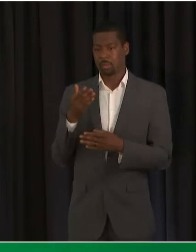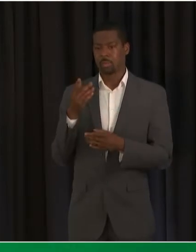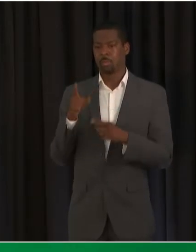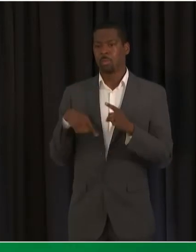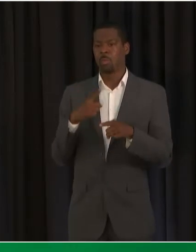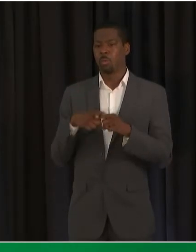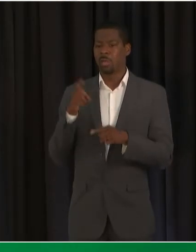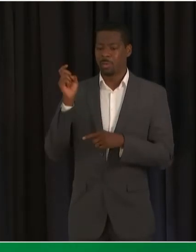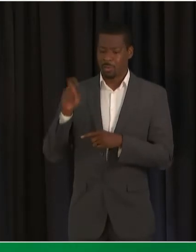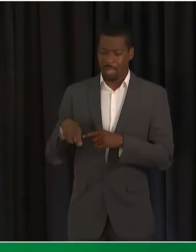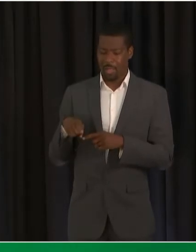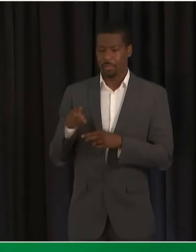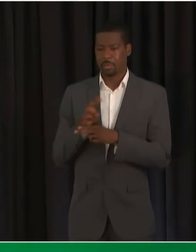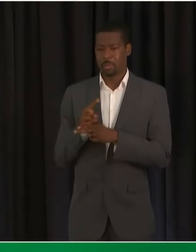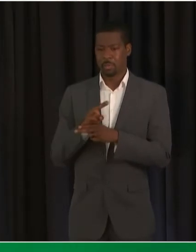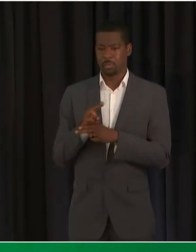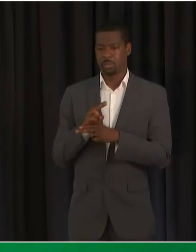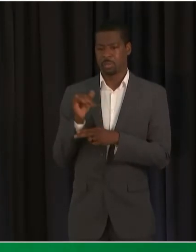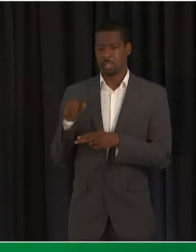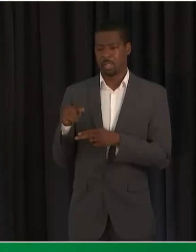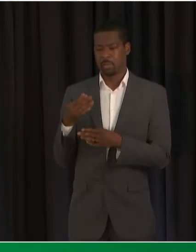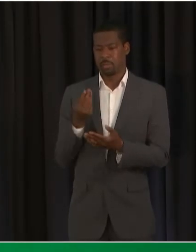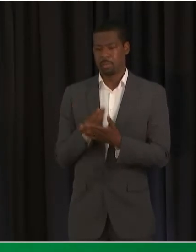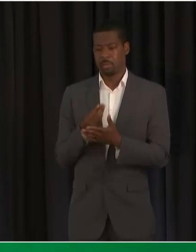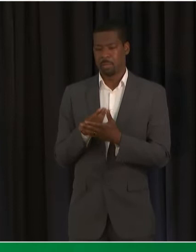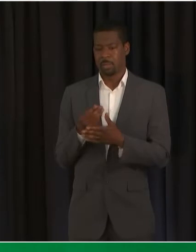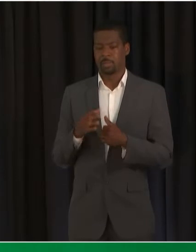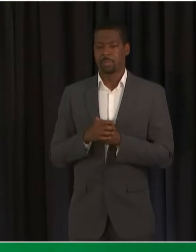end. When do you have to use the funds?